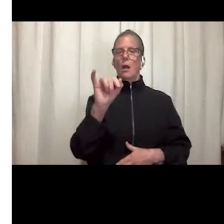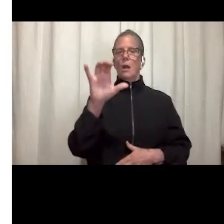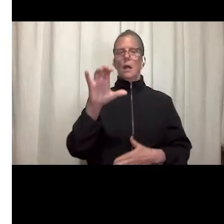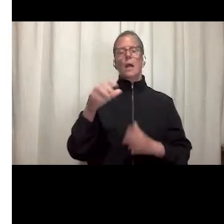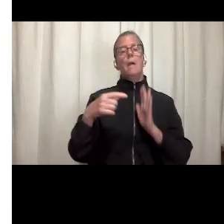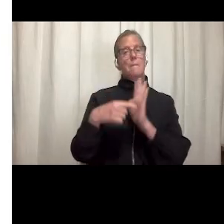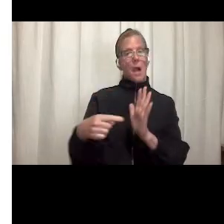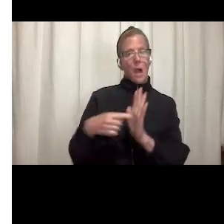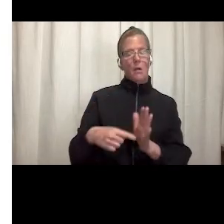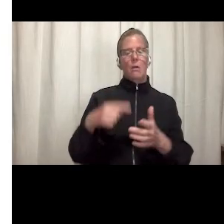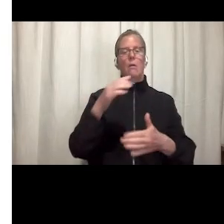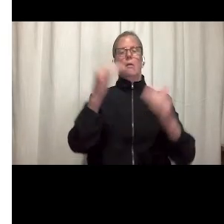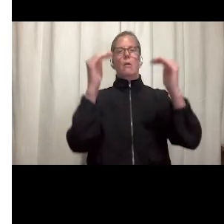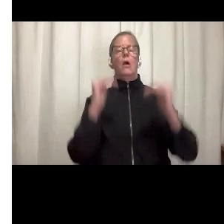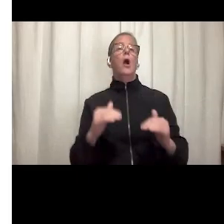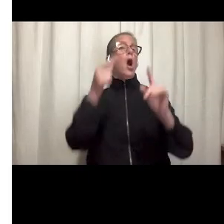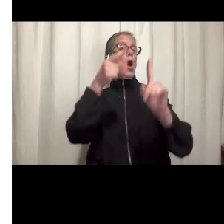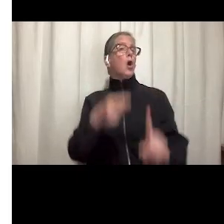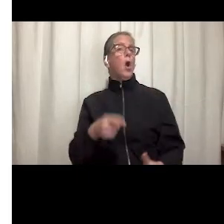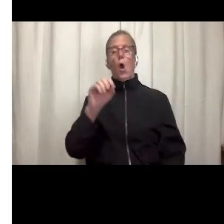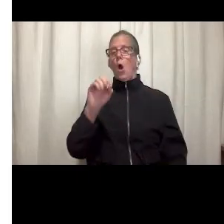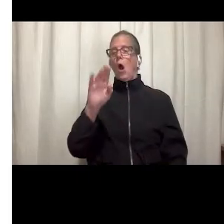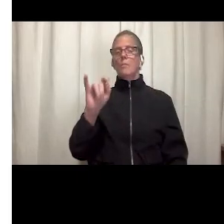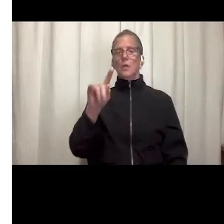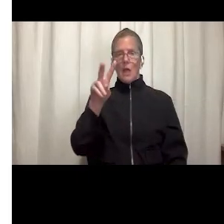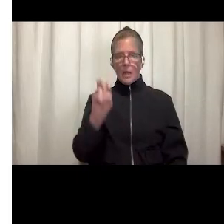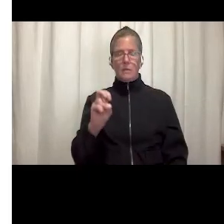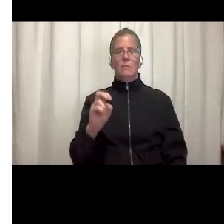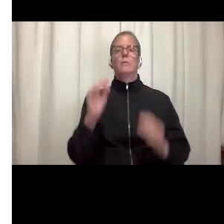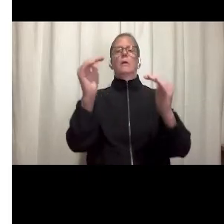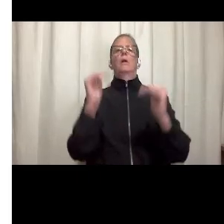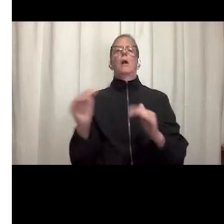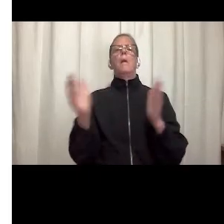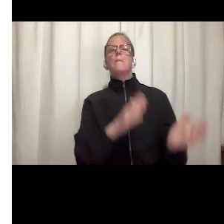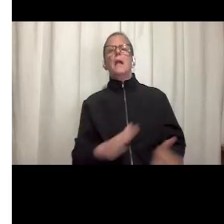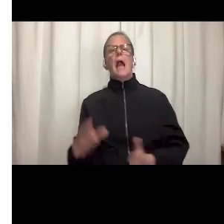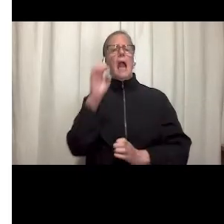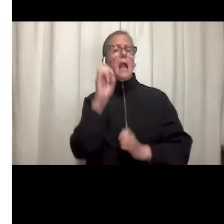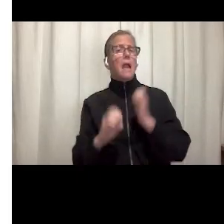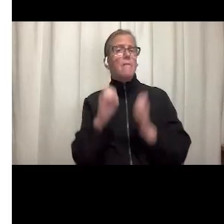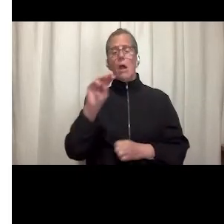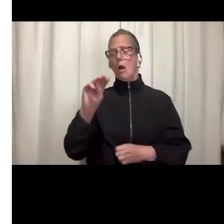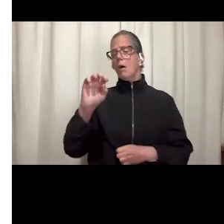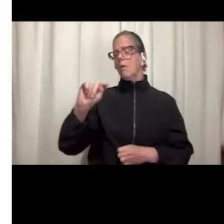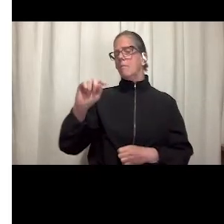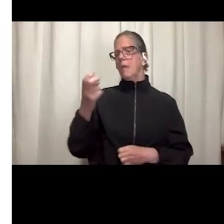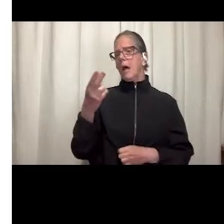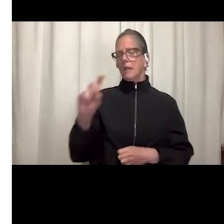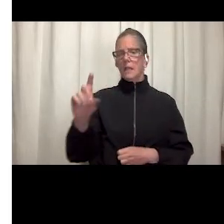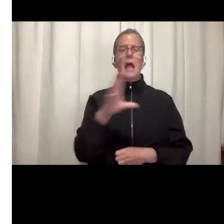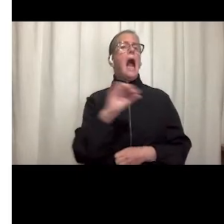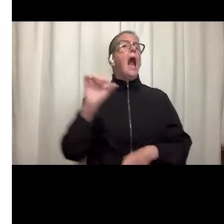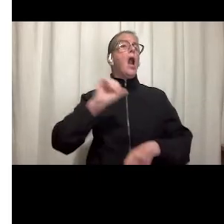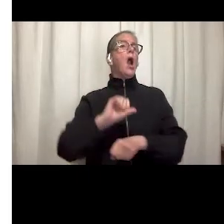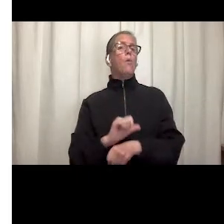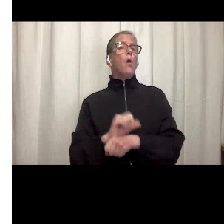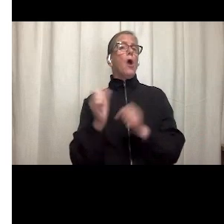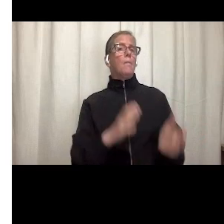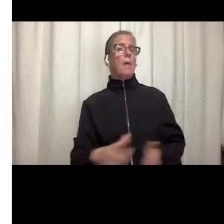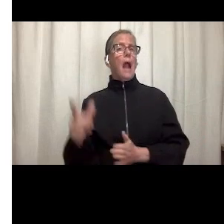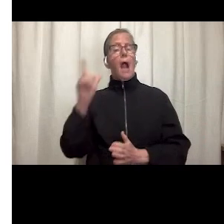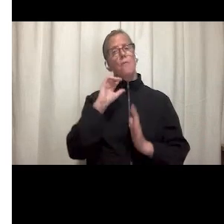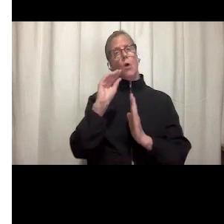objectives, planning evaluation methods, data collection work plan, tracking